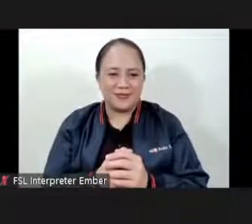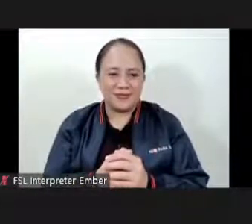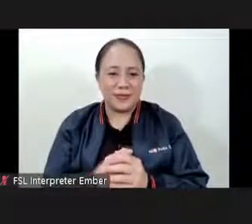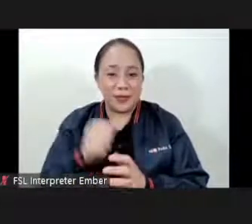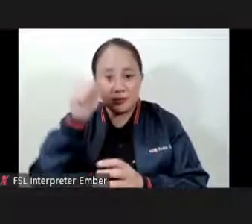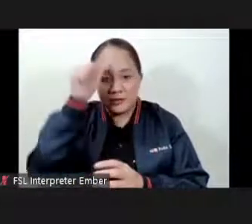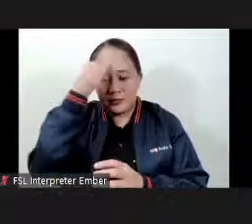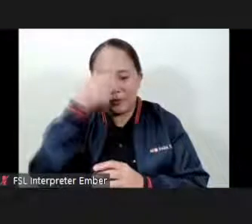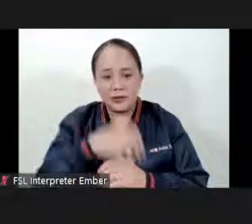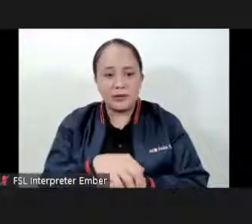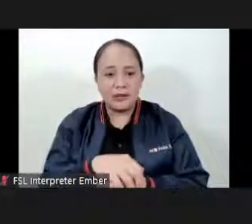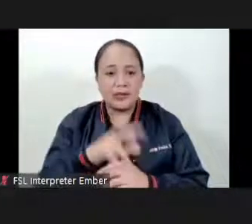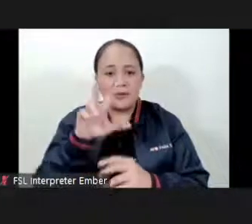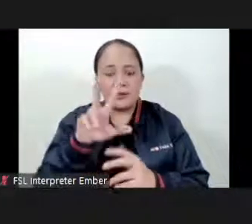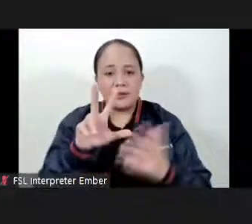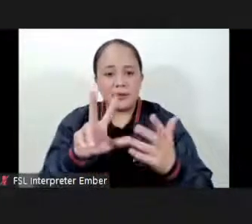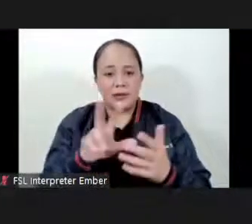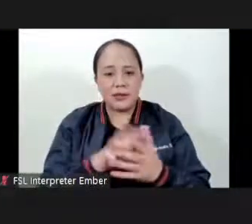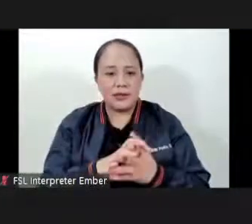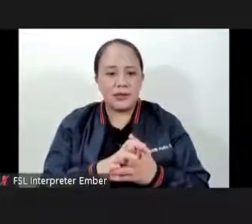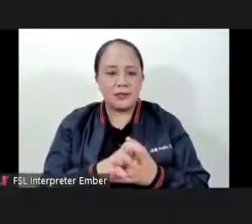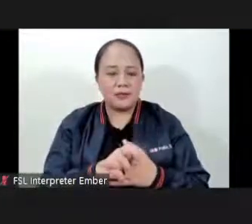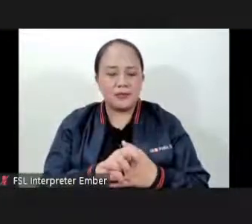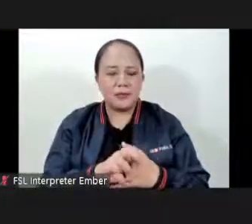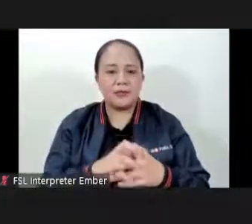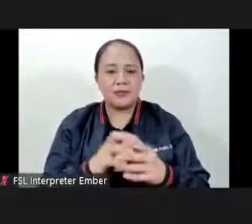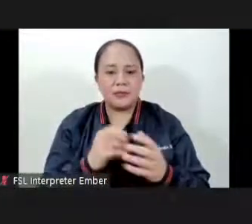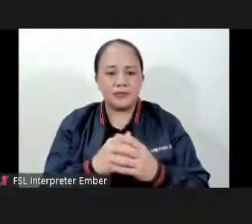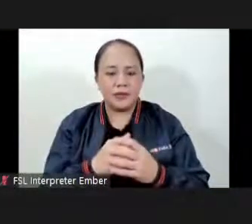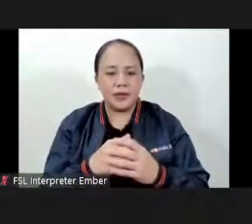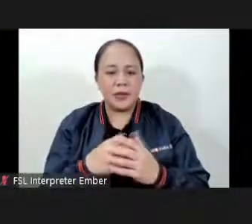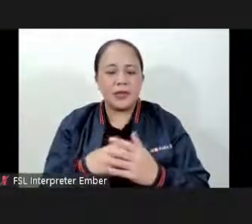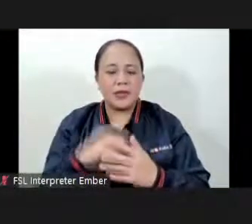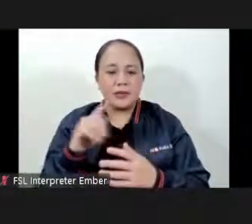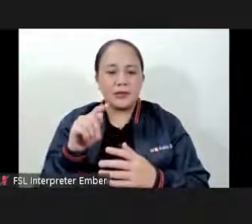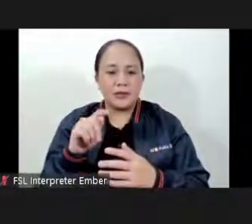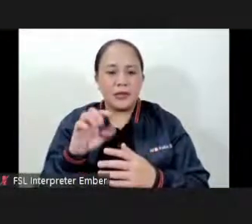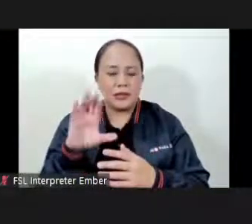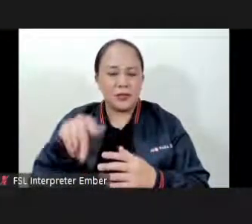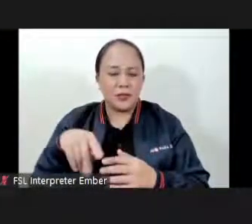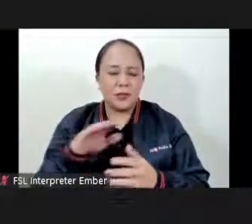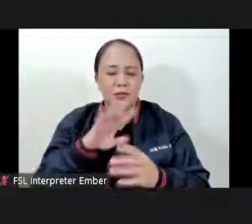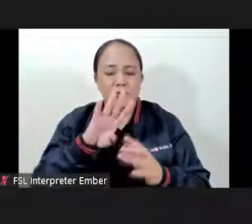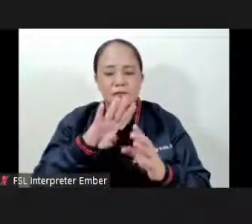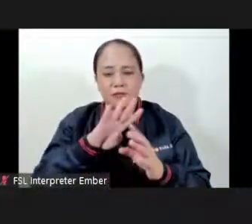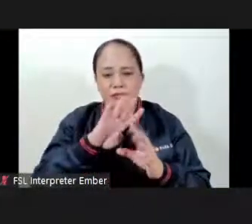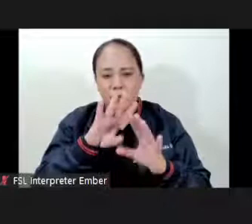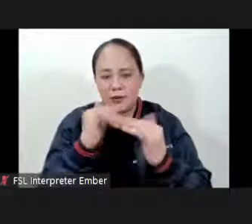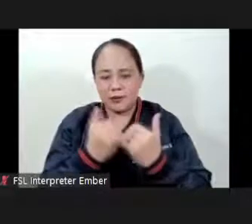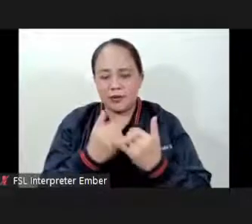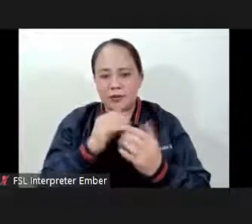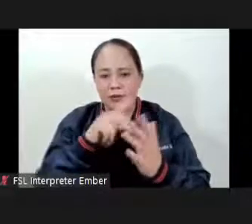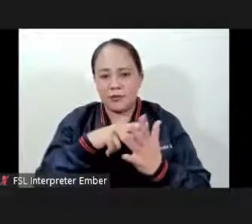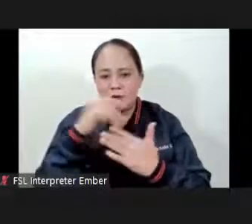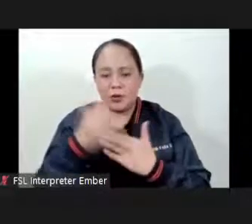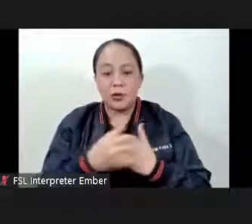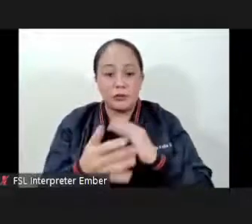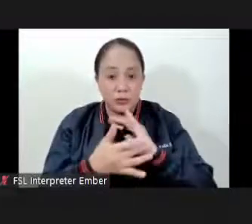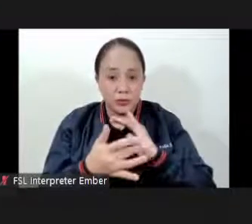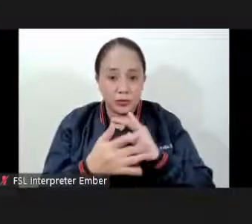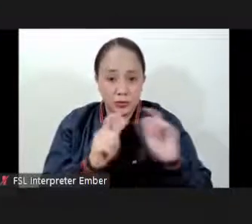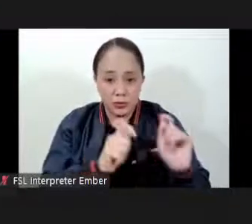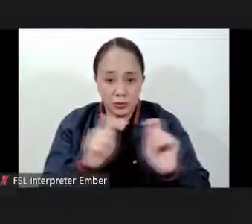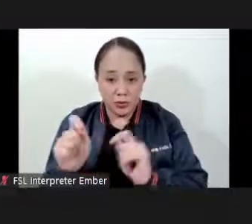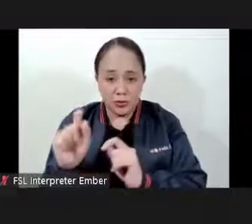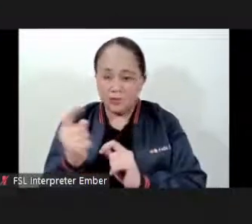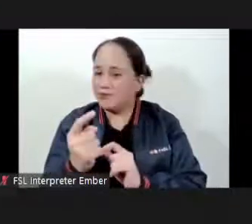Remembering the 3 forms of help from Psikolohiyang Pilipino, Tele-CPU Center sa Barangay Project is more than just technology transfer